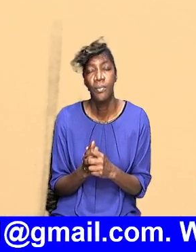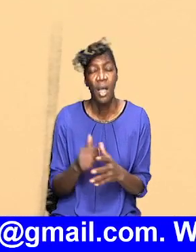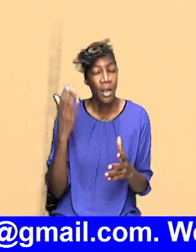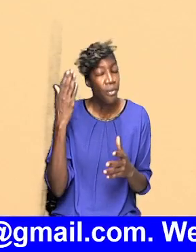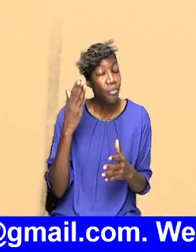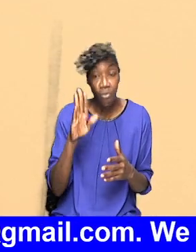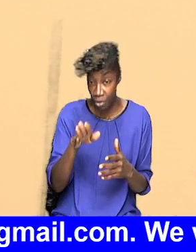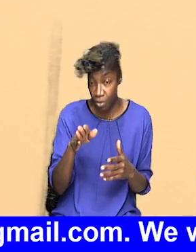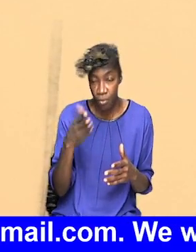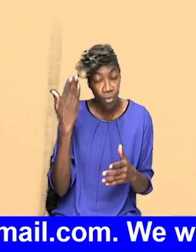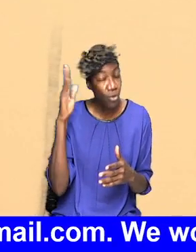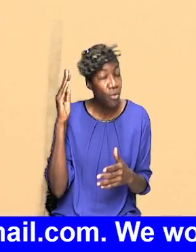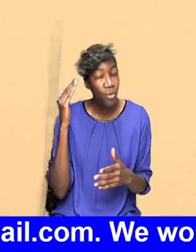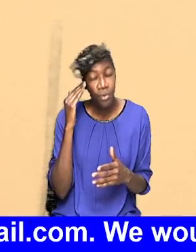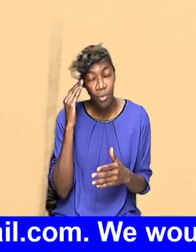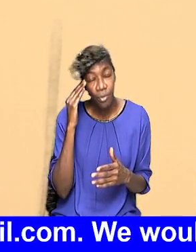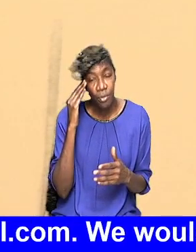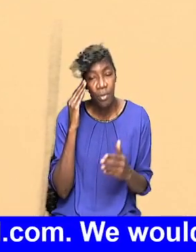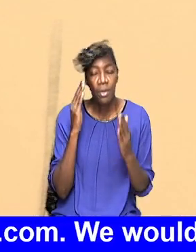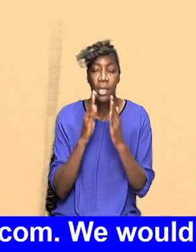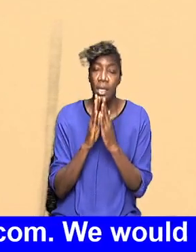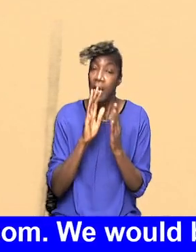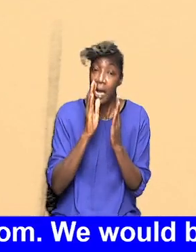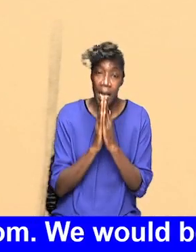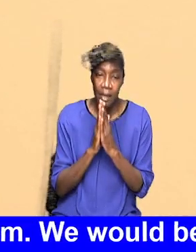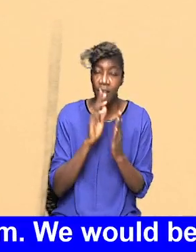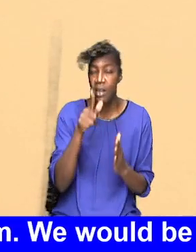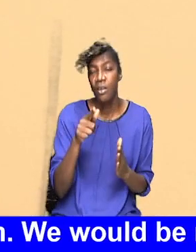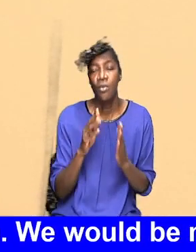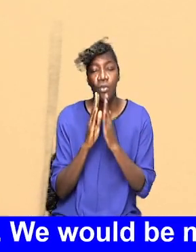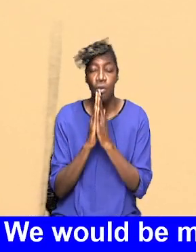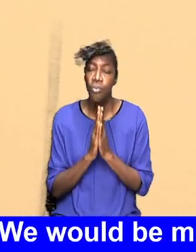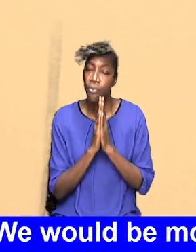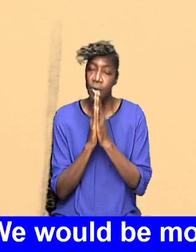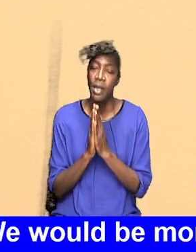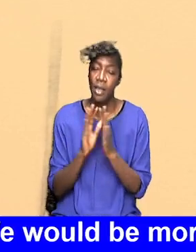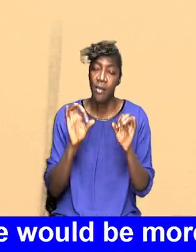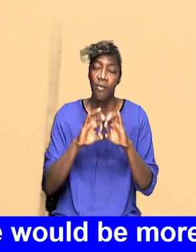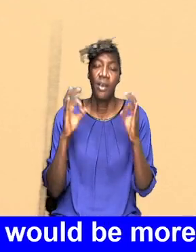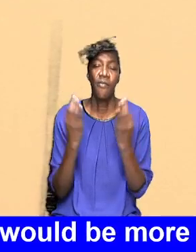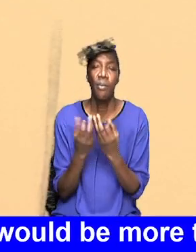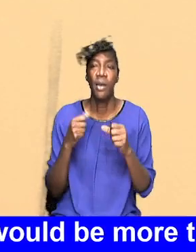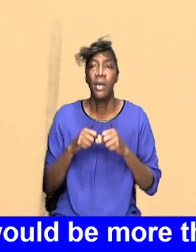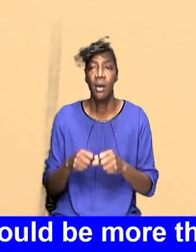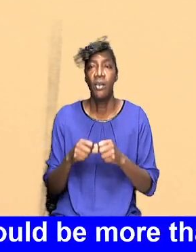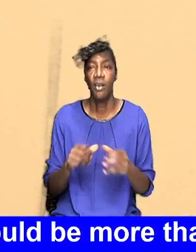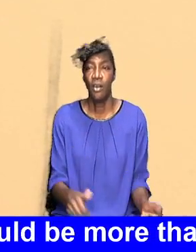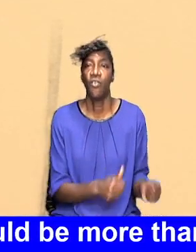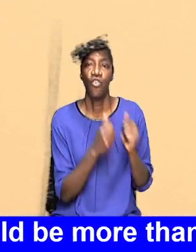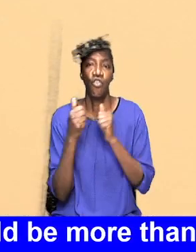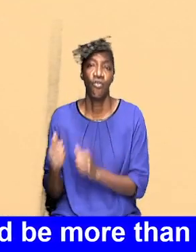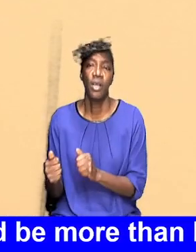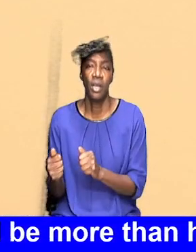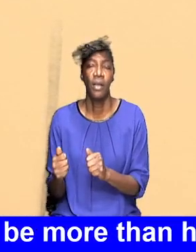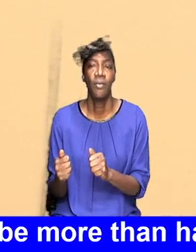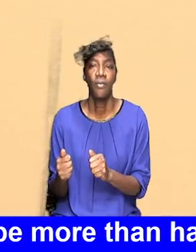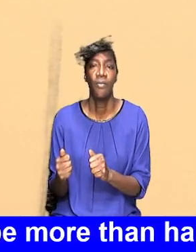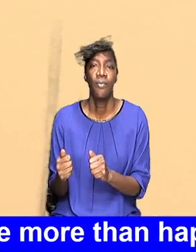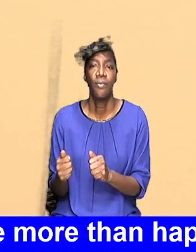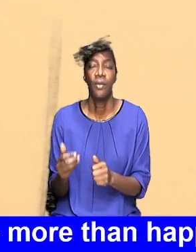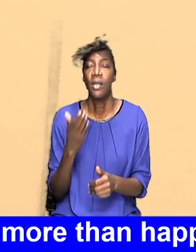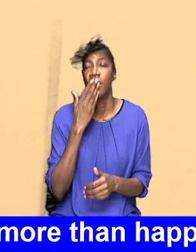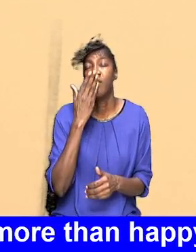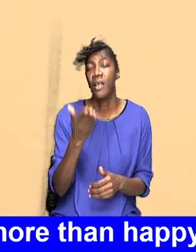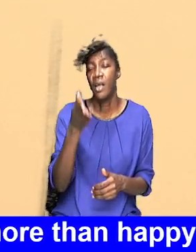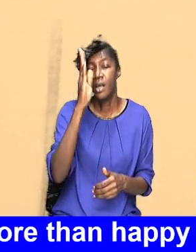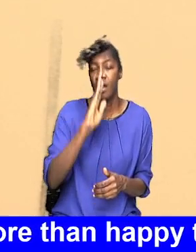about it, we're asking each and every one of us to pray for the family, that God will continue to strengthen them. Amen. Thank God that we